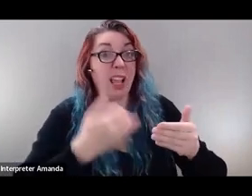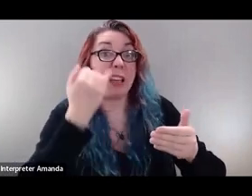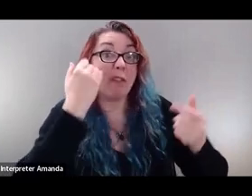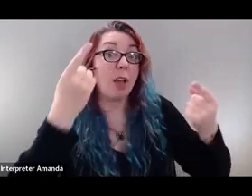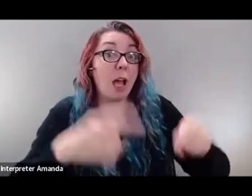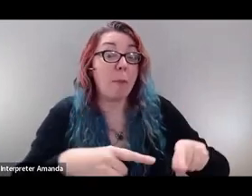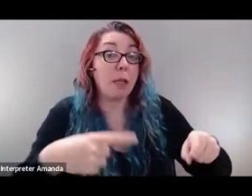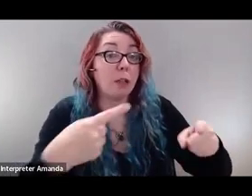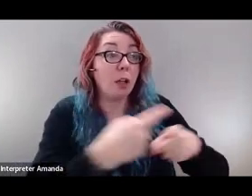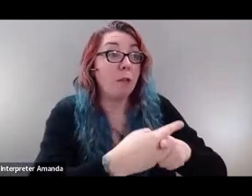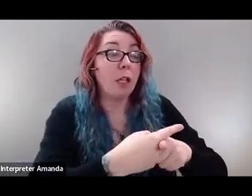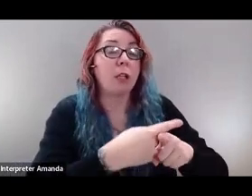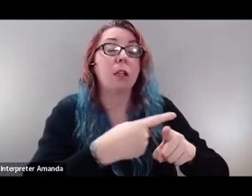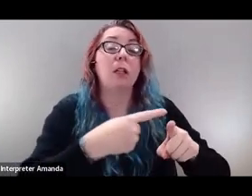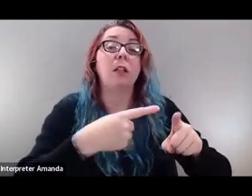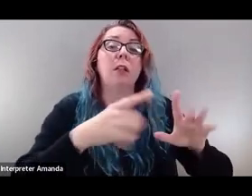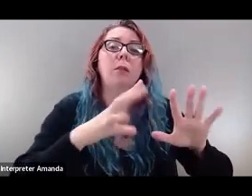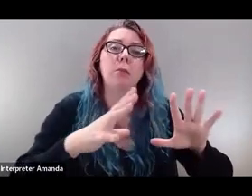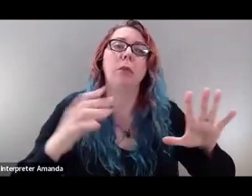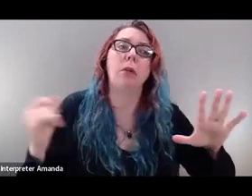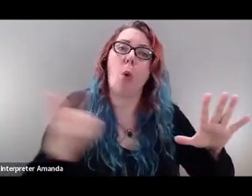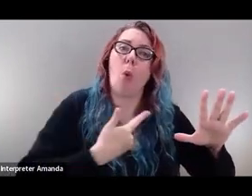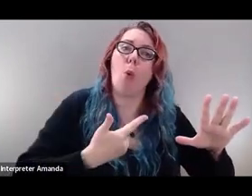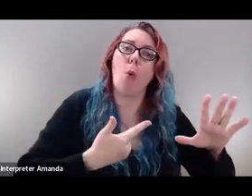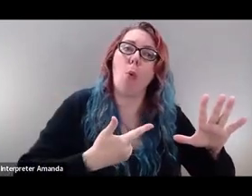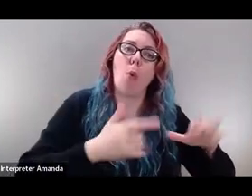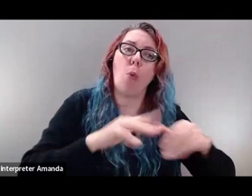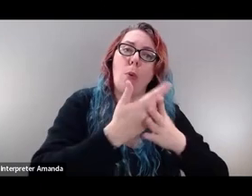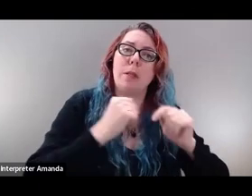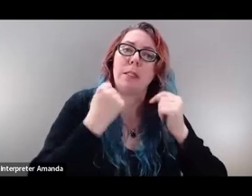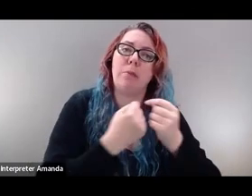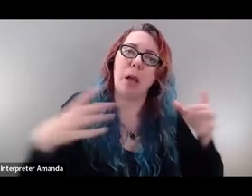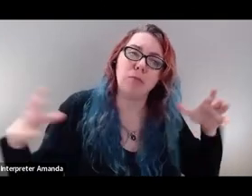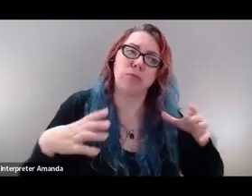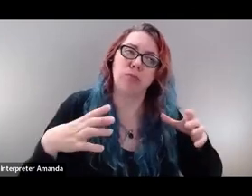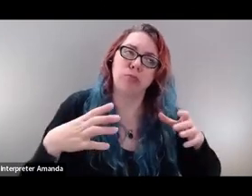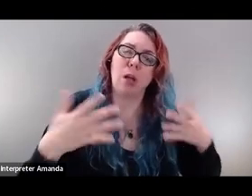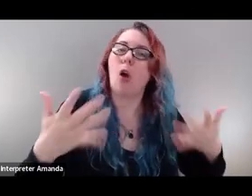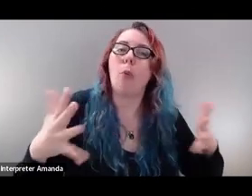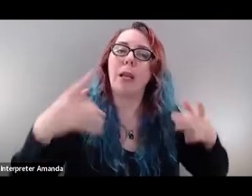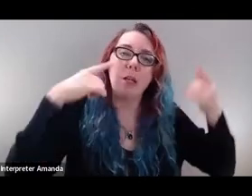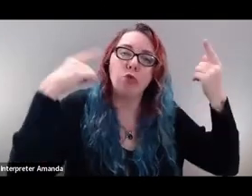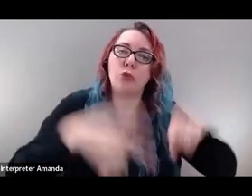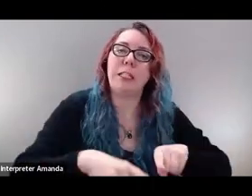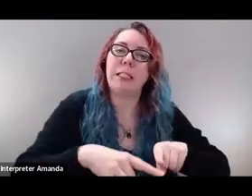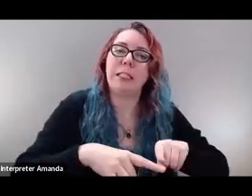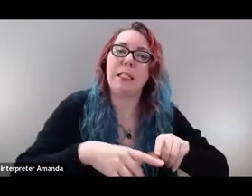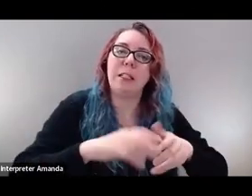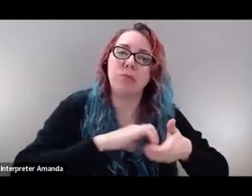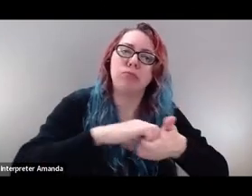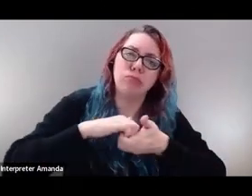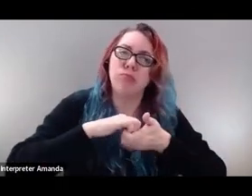that we have that to be able to root ourselves in, to ground ourselves in. the idea of wanting to give that space for